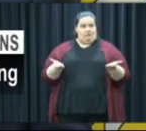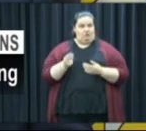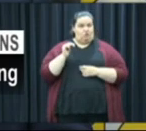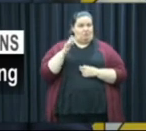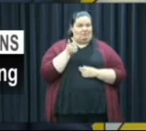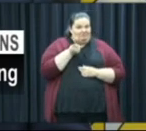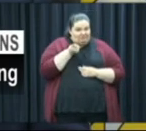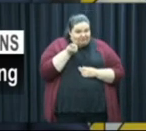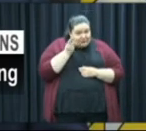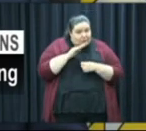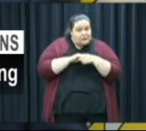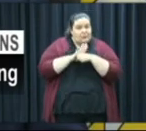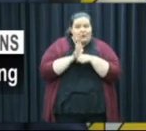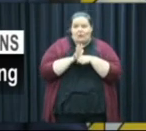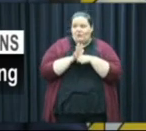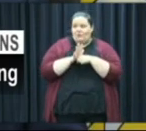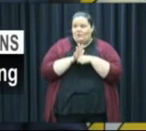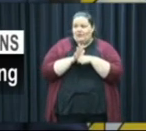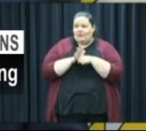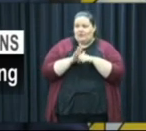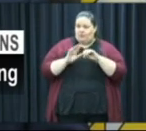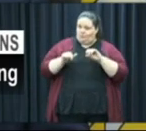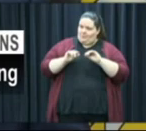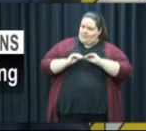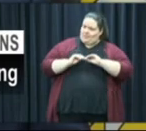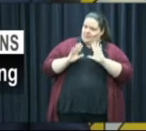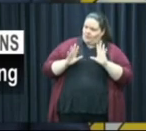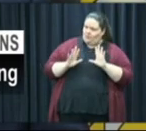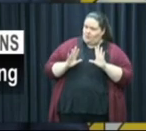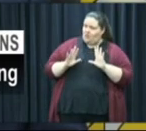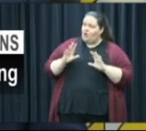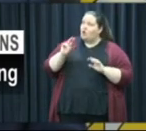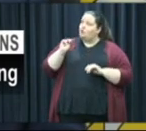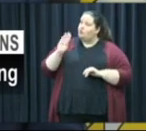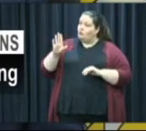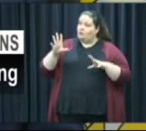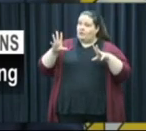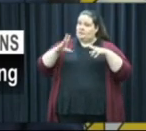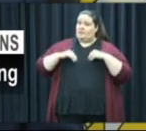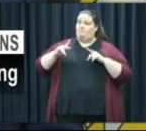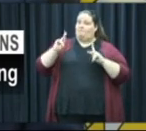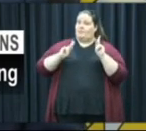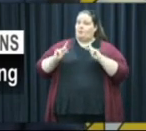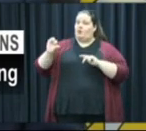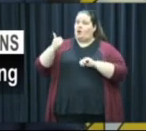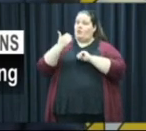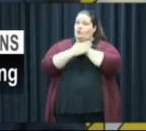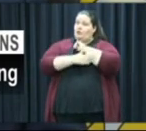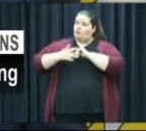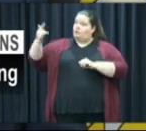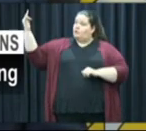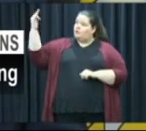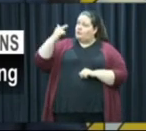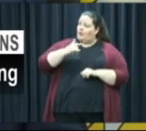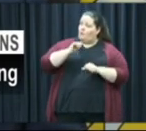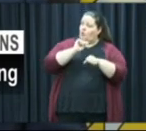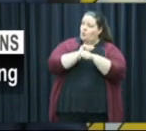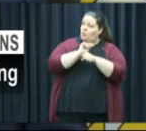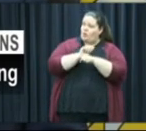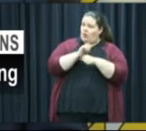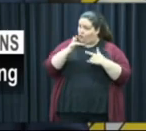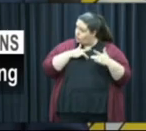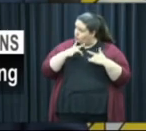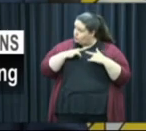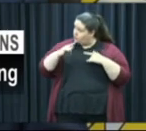New Brunswick. To clarify, will New Brunswick still accept temporary foreign workers? And are you concerned that they could bring the virus into